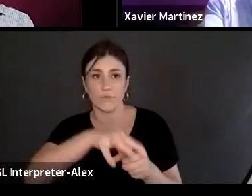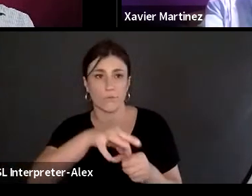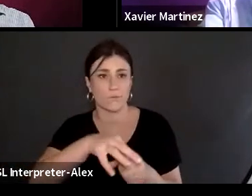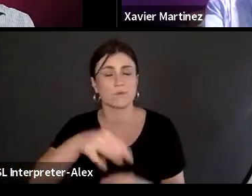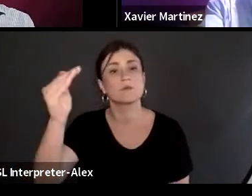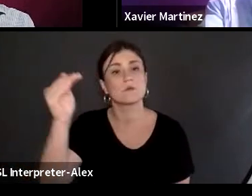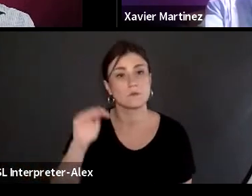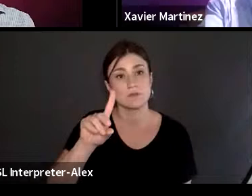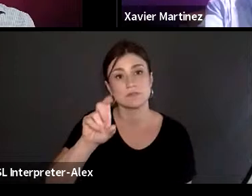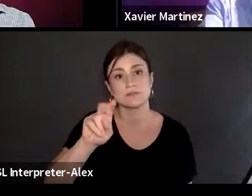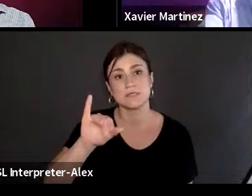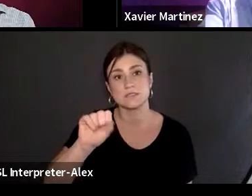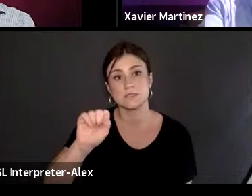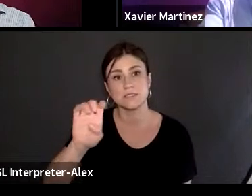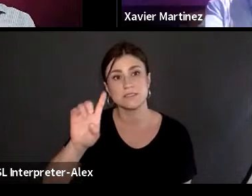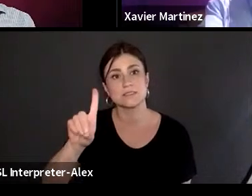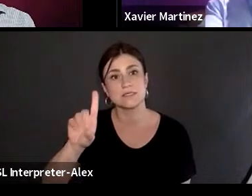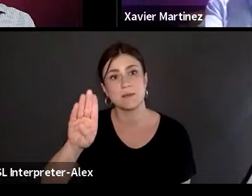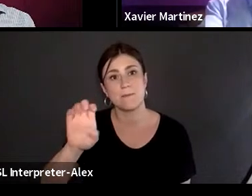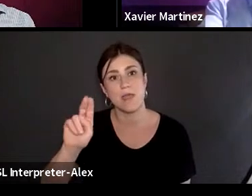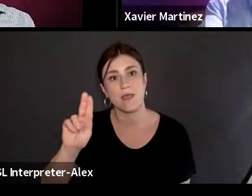Benavides?